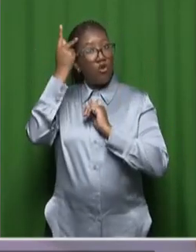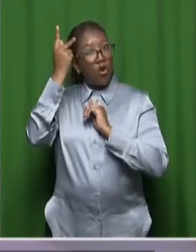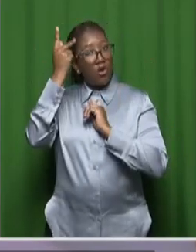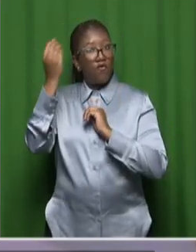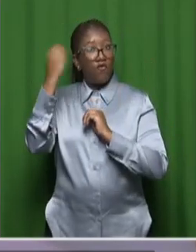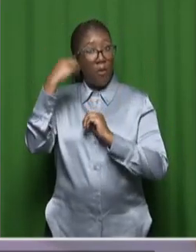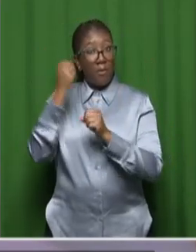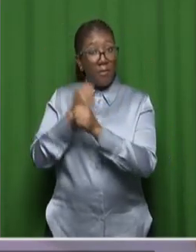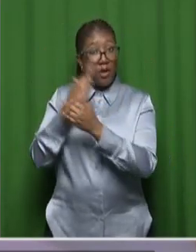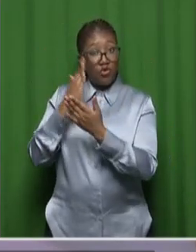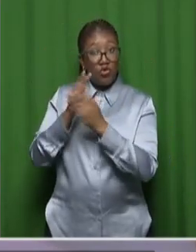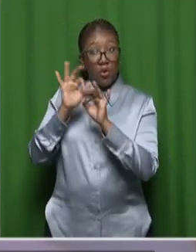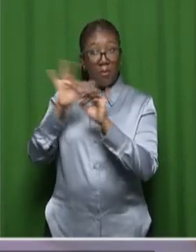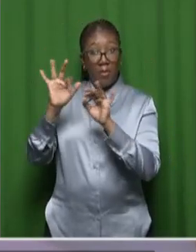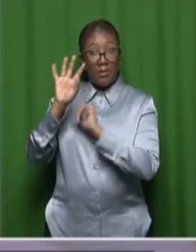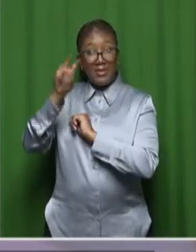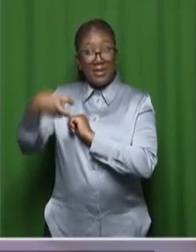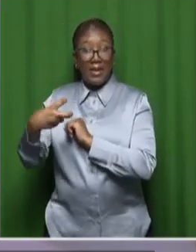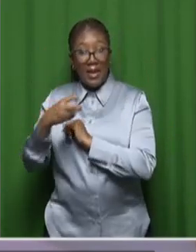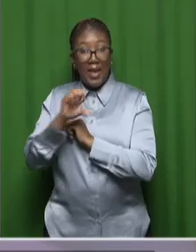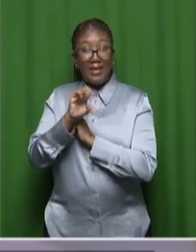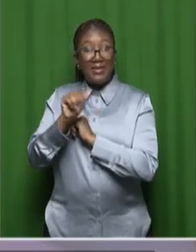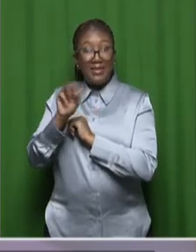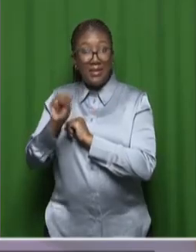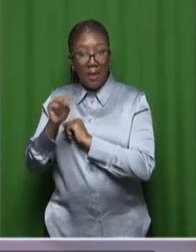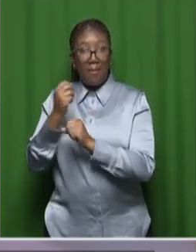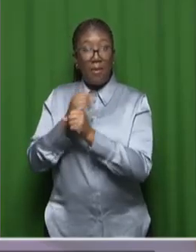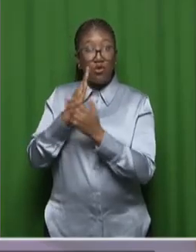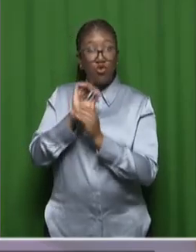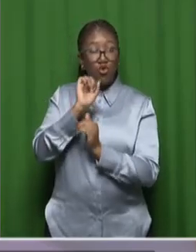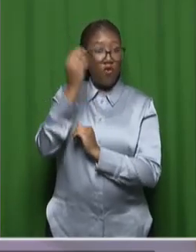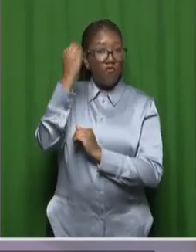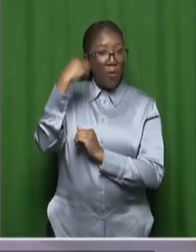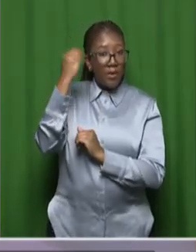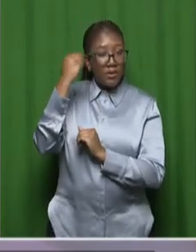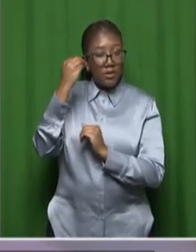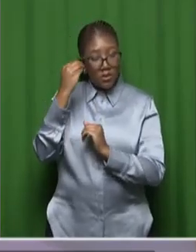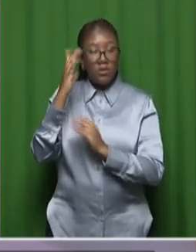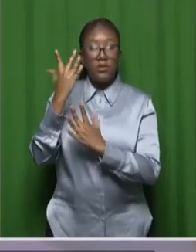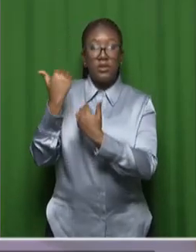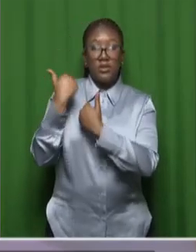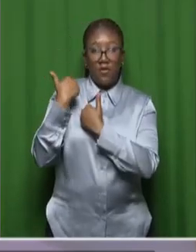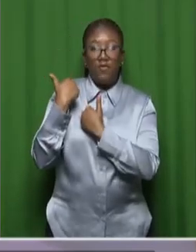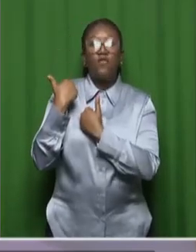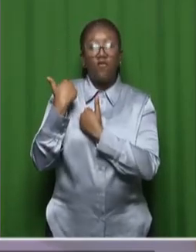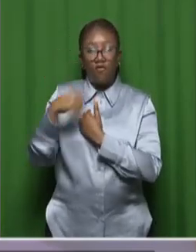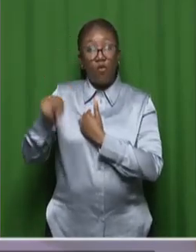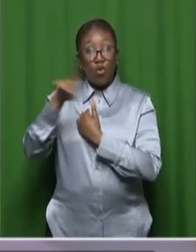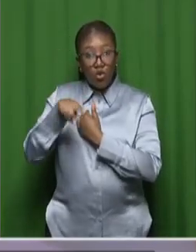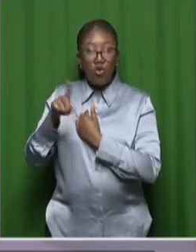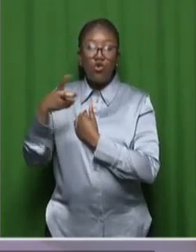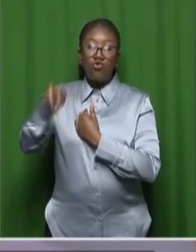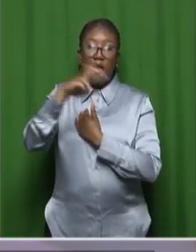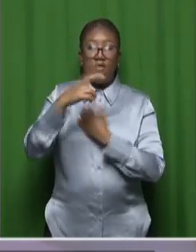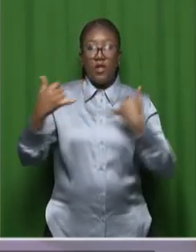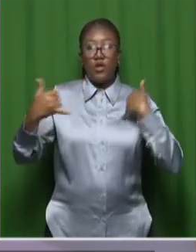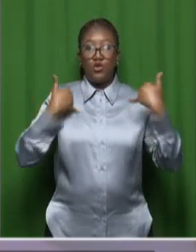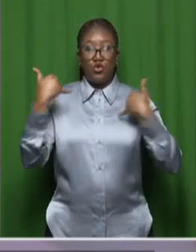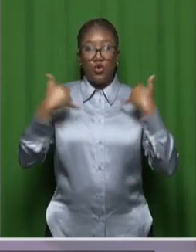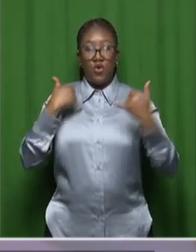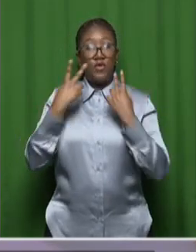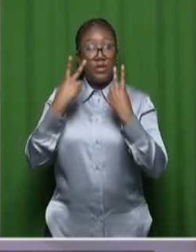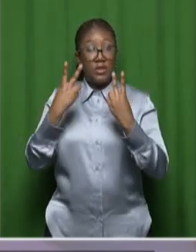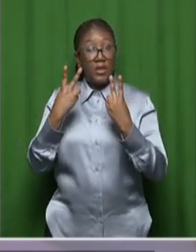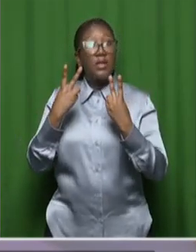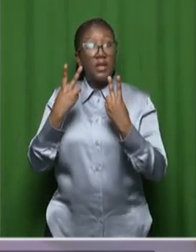scammers and to safeguard your data, as well to ensure that your trip remains stress-free and enjoyable at large. Now, scammers exploit vulnerabilities, turning your